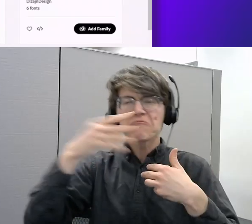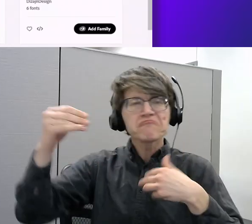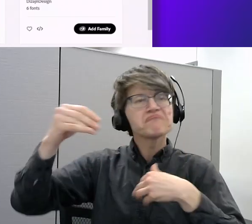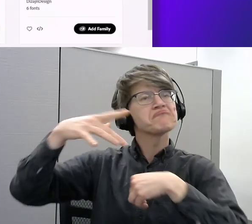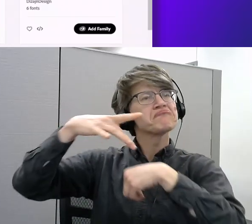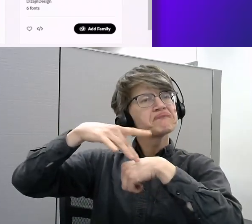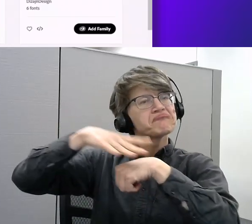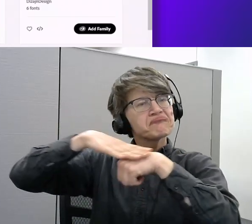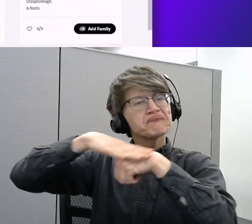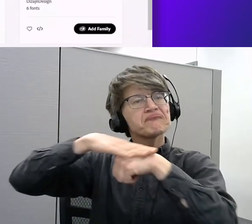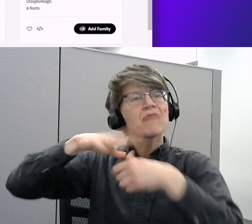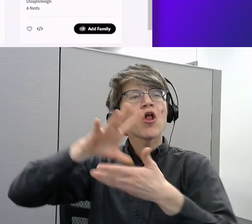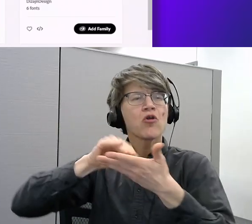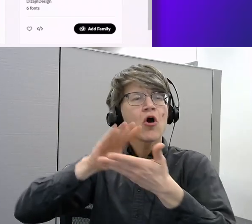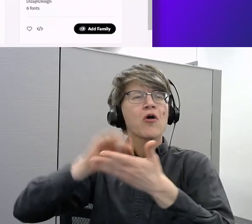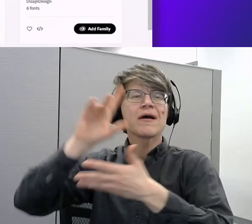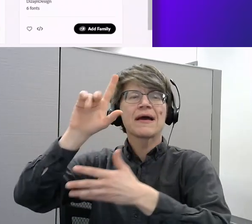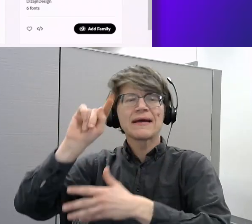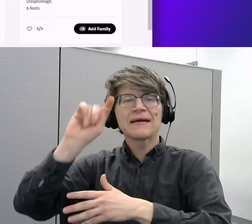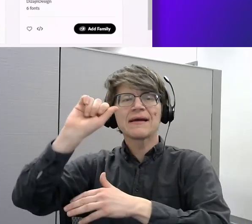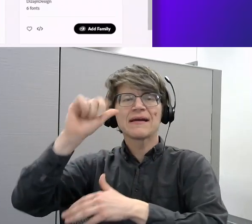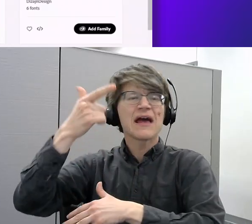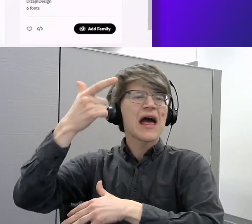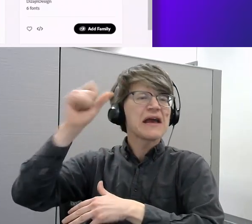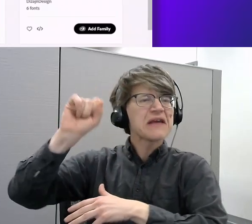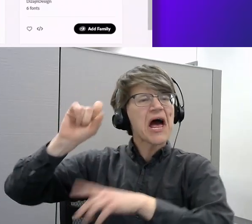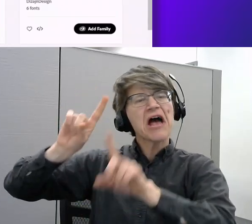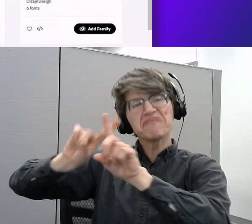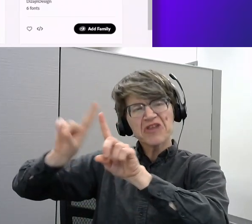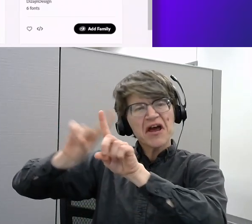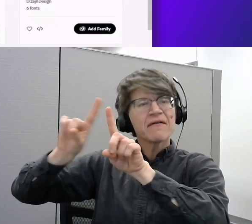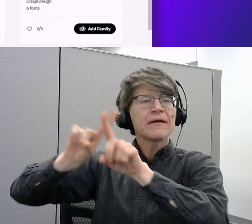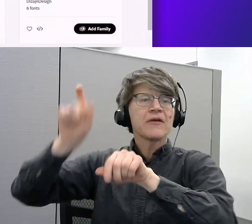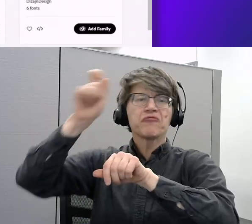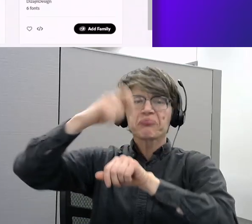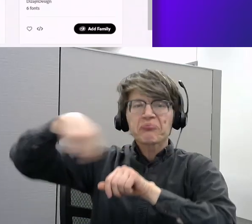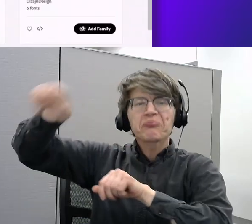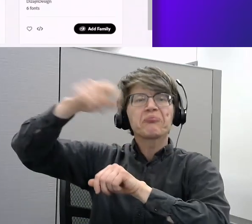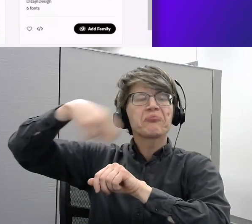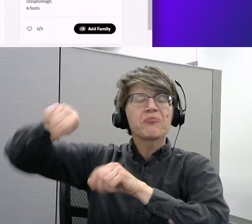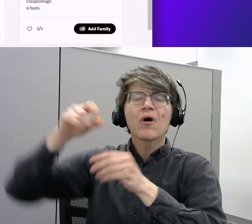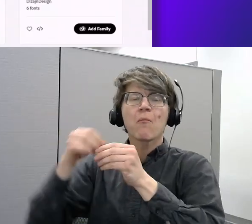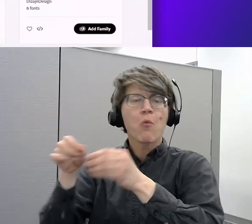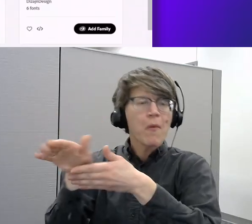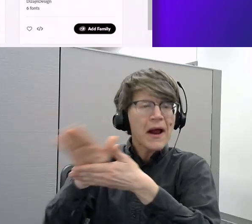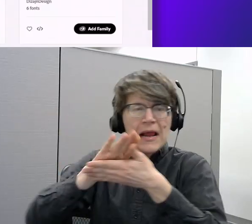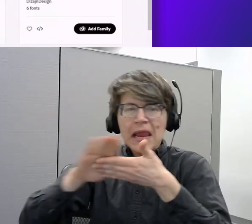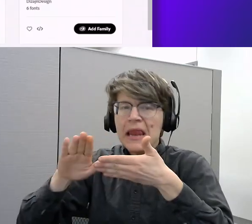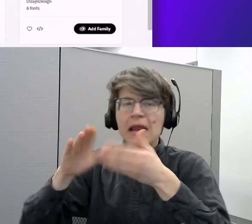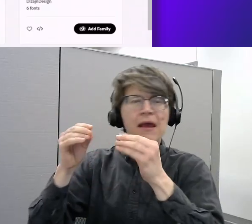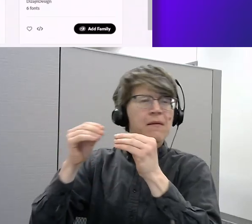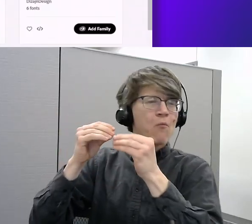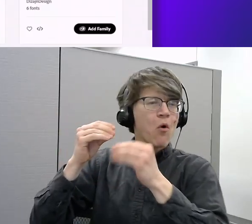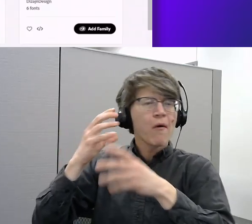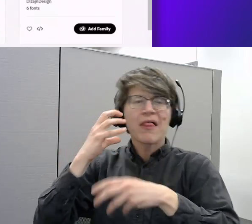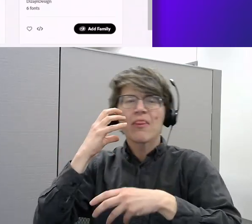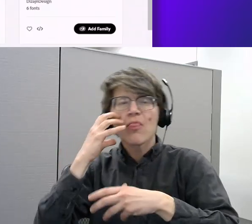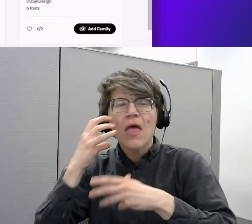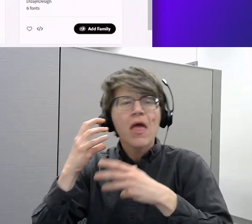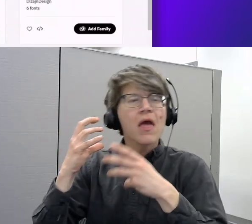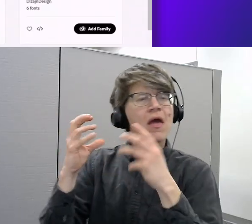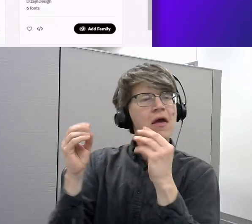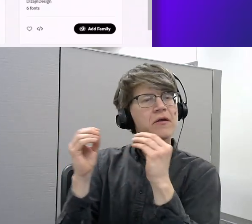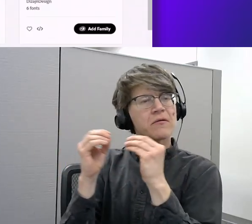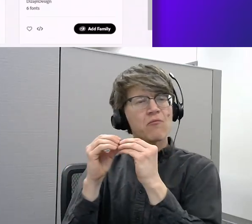or geometric or what have you. These are just some tags. There's lots of tags out there, but it's basically describing the typeface more